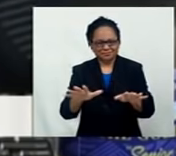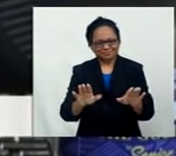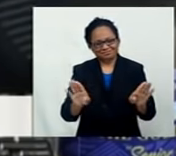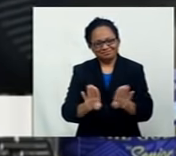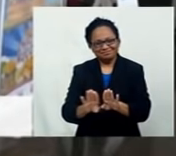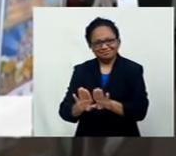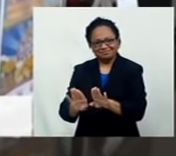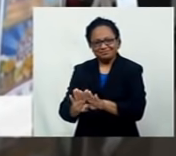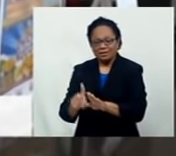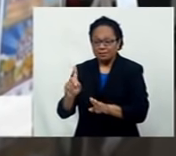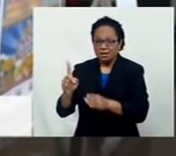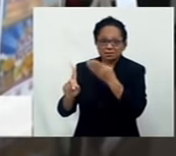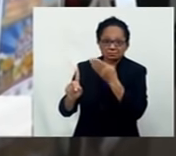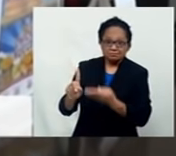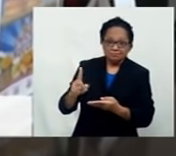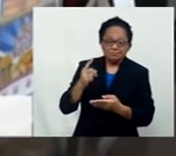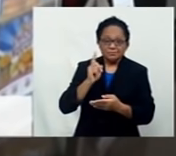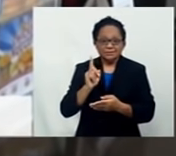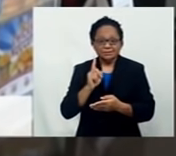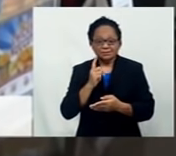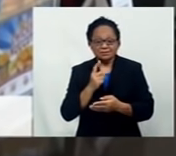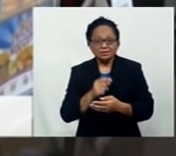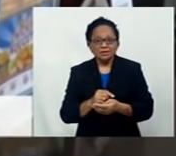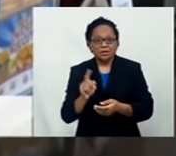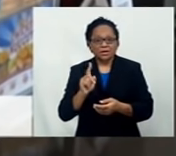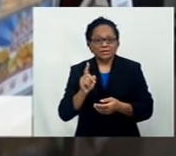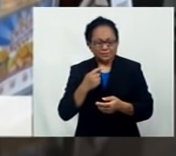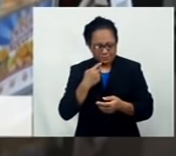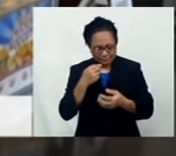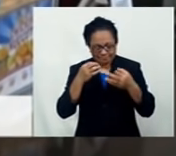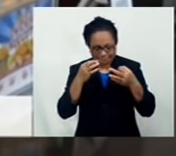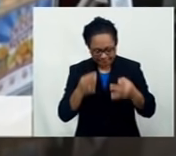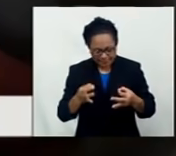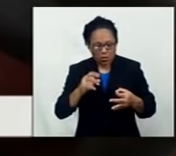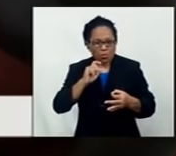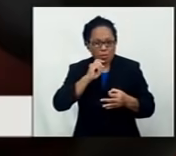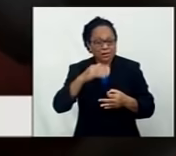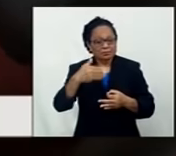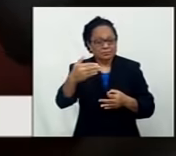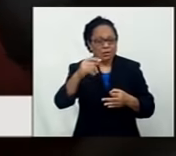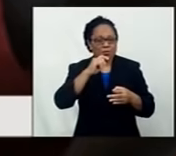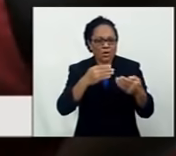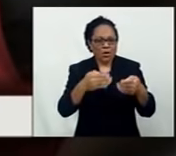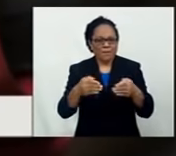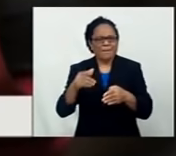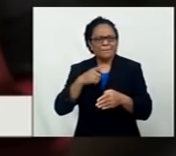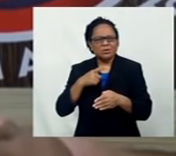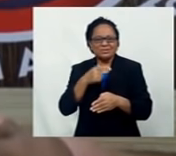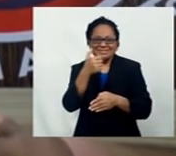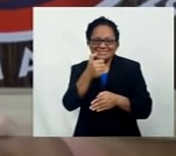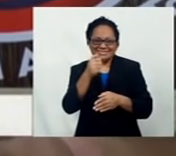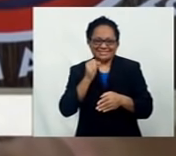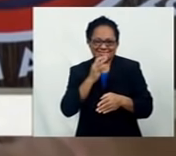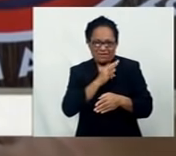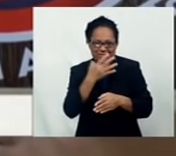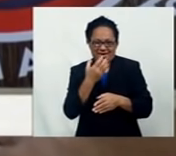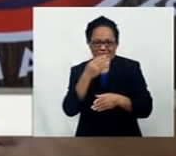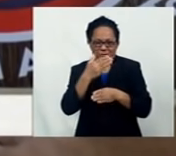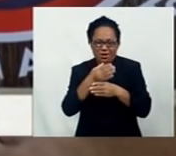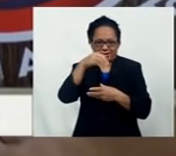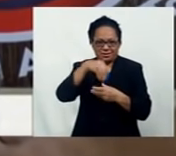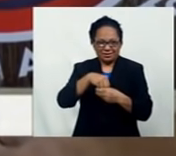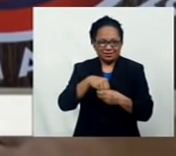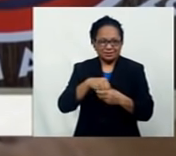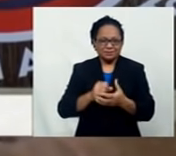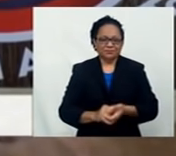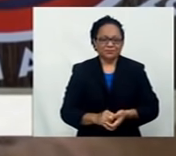deter the owner, as he wanted to have the shop running again, as it was also providing employment to 6 people. Faith in the economy, it's